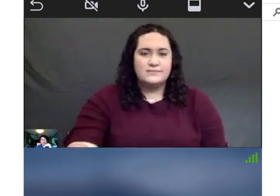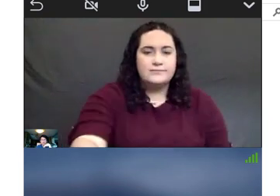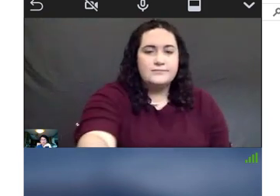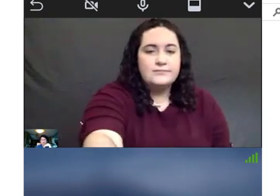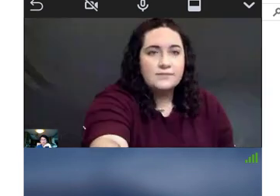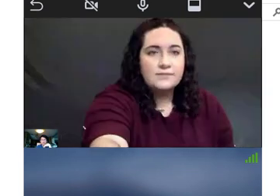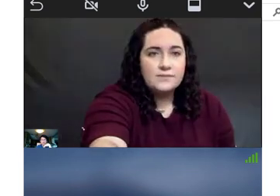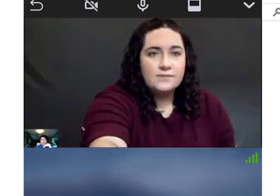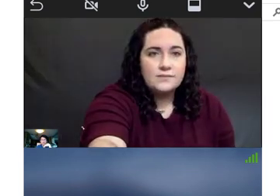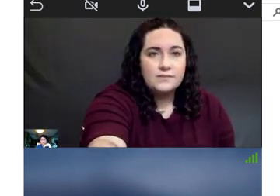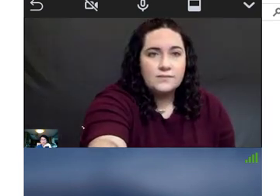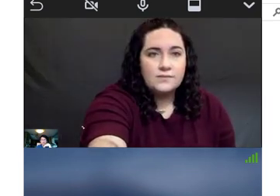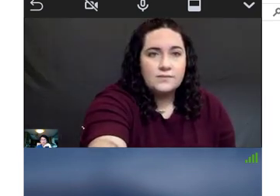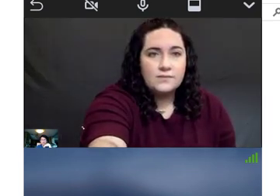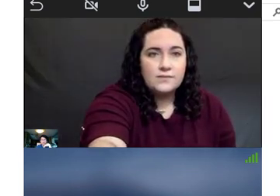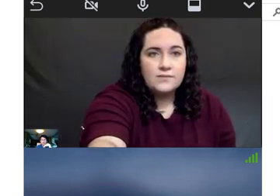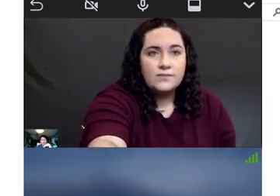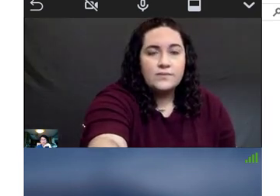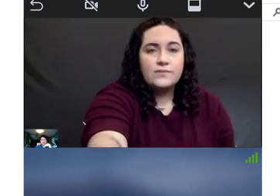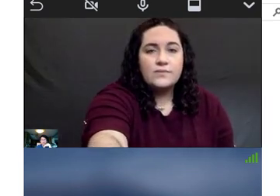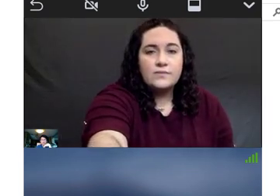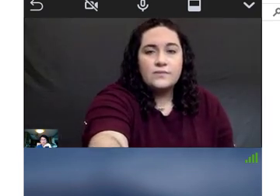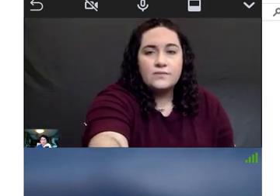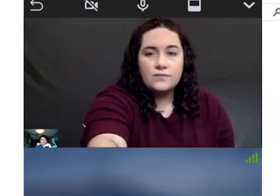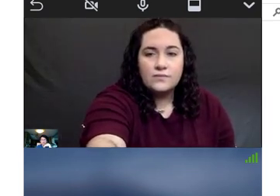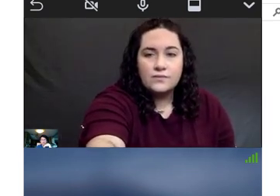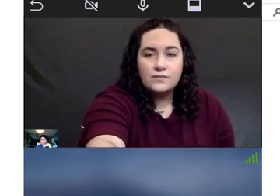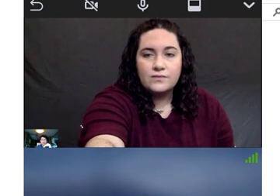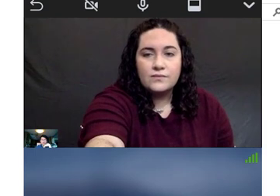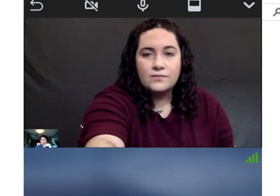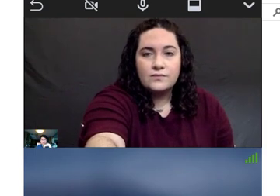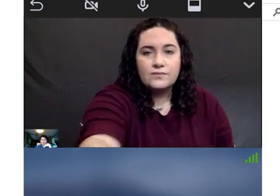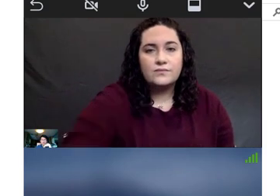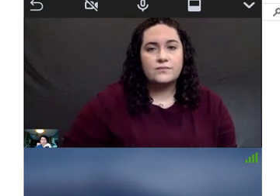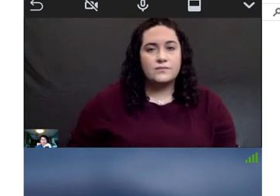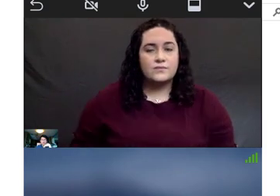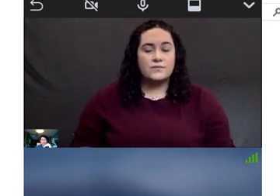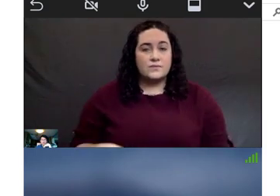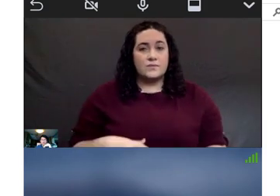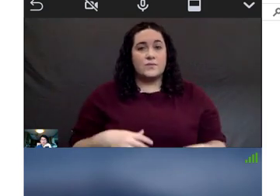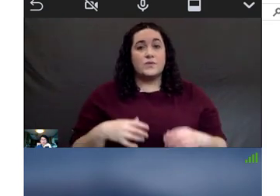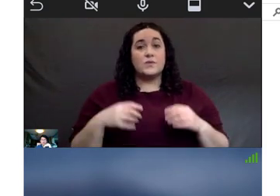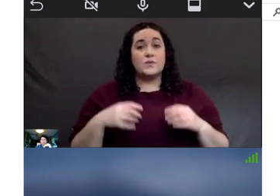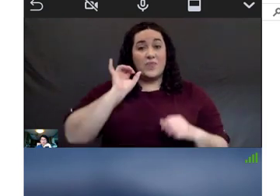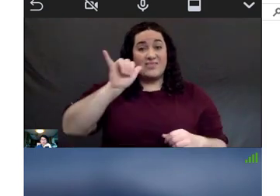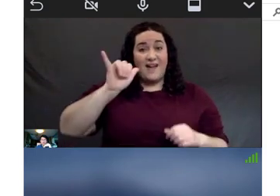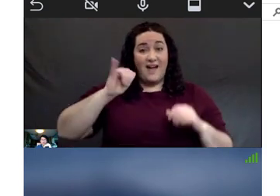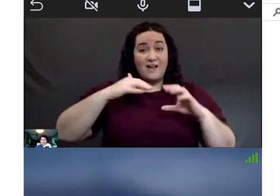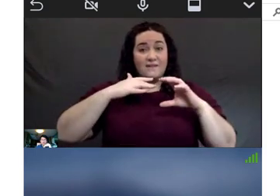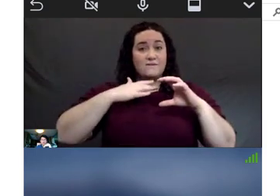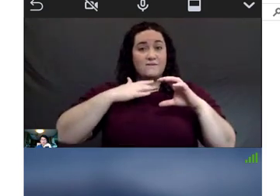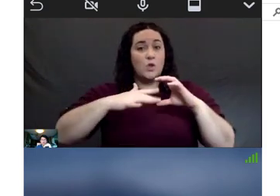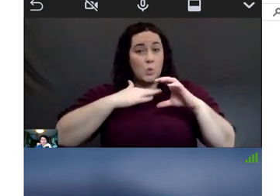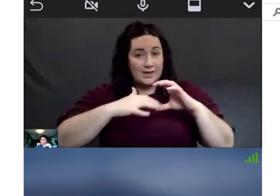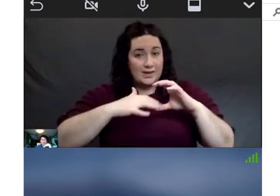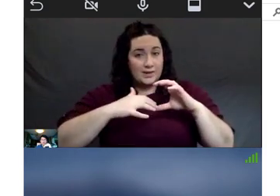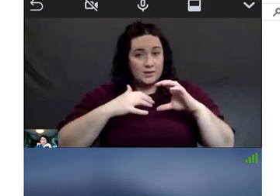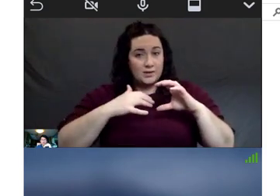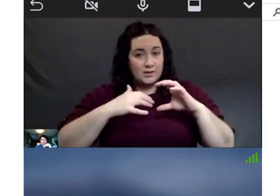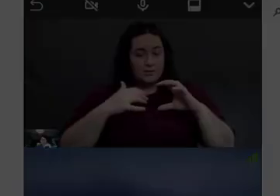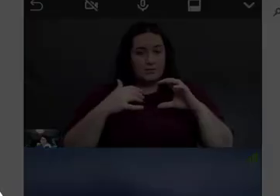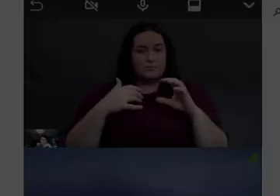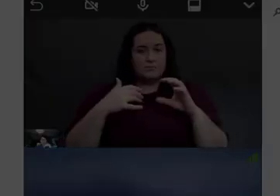So thermal boundary layers end up being pretty similar. So here we have flow that's coming into a pipe, and it's coming in at a particular